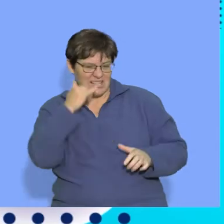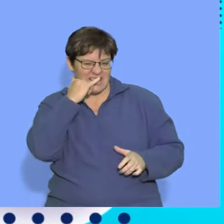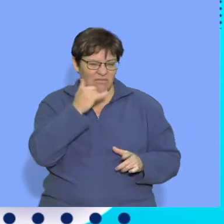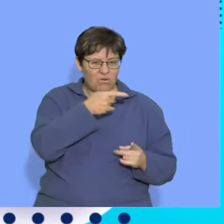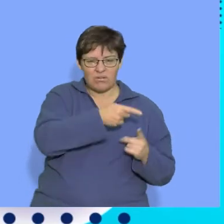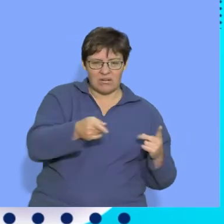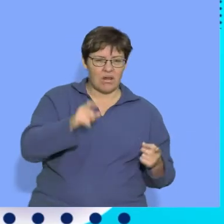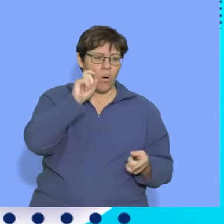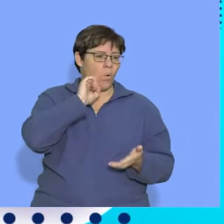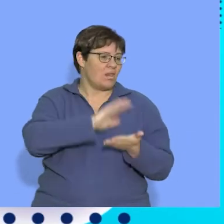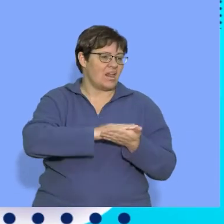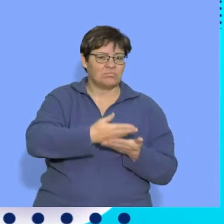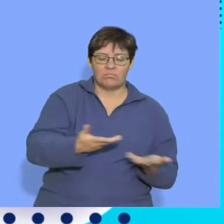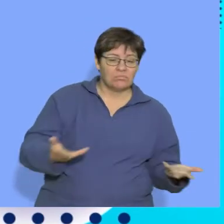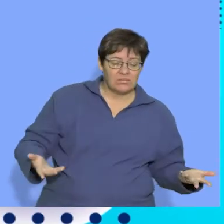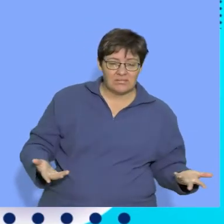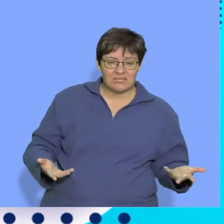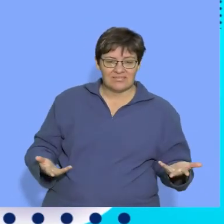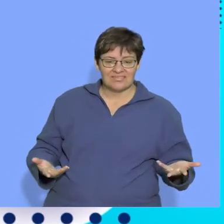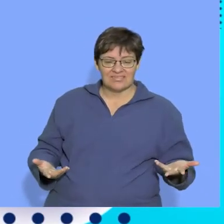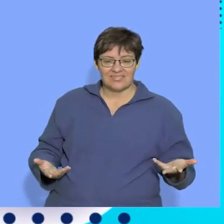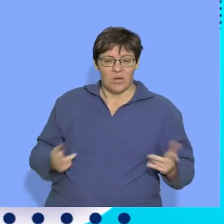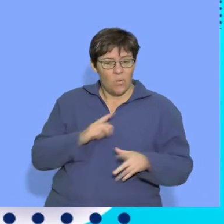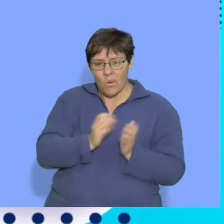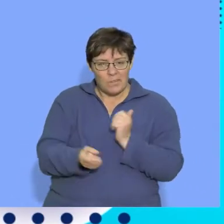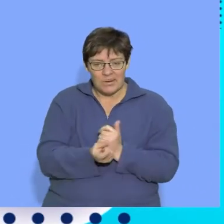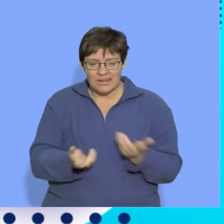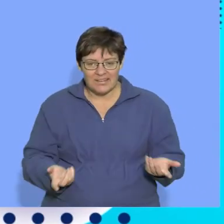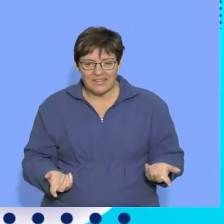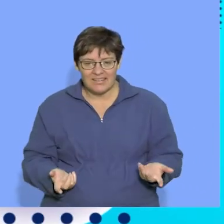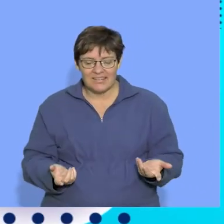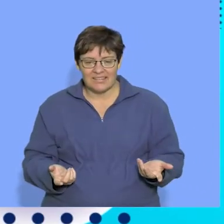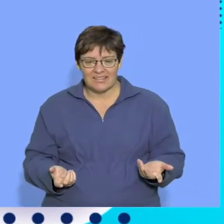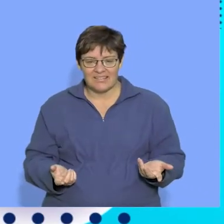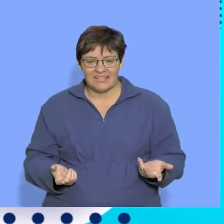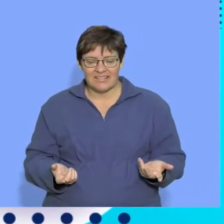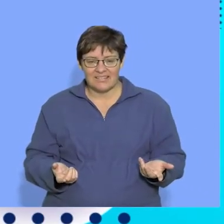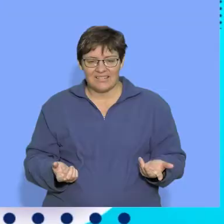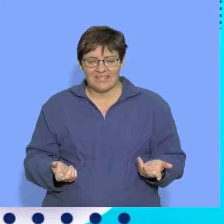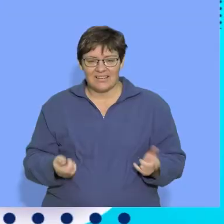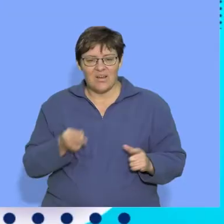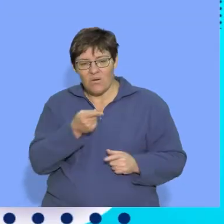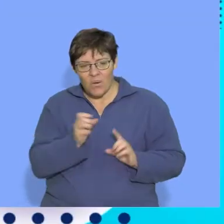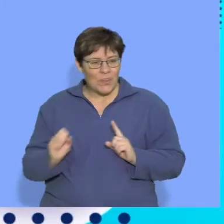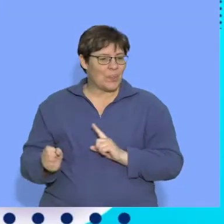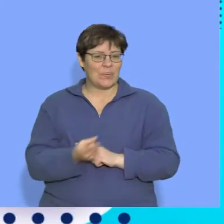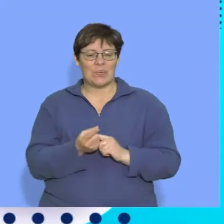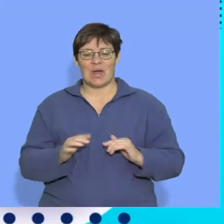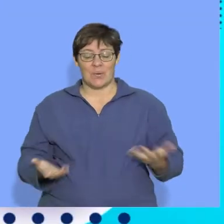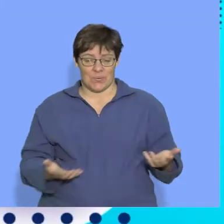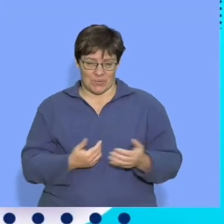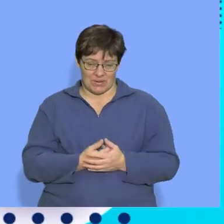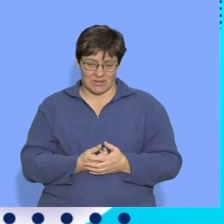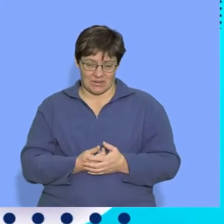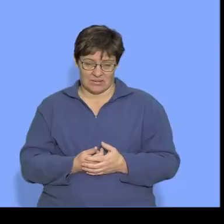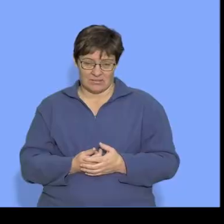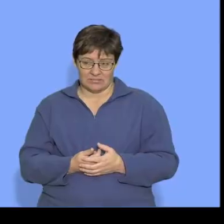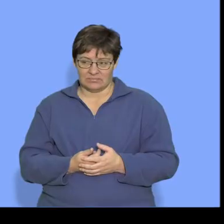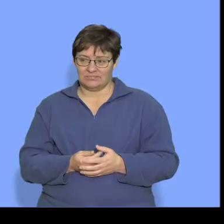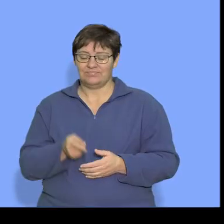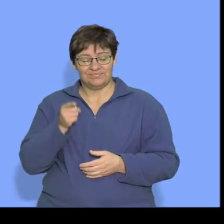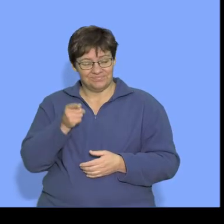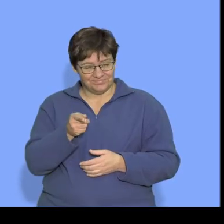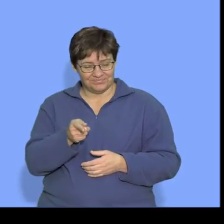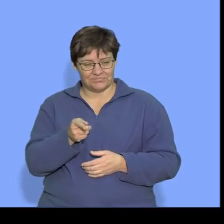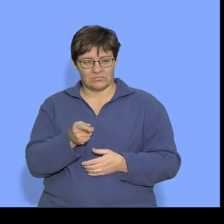old laptops? What happens to your old cell phones, your desktops? How are those disposed of? And so we find that that's your